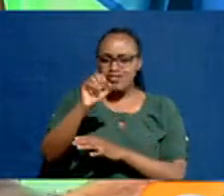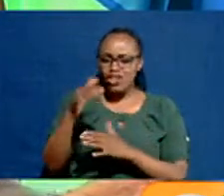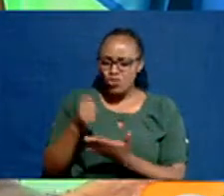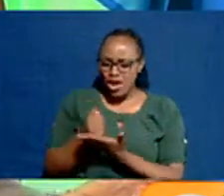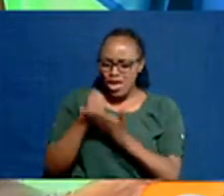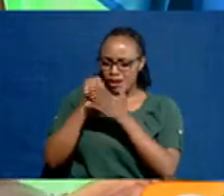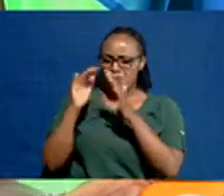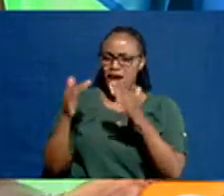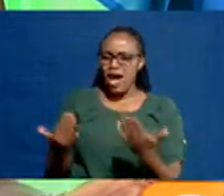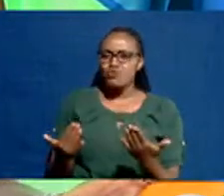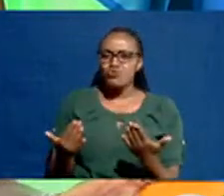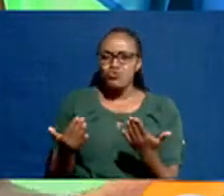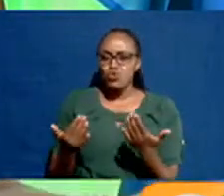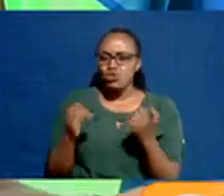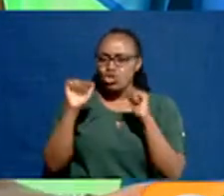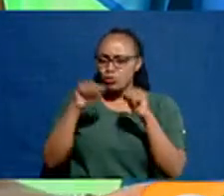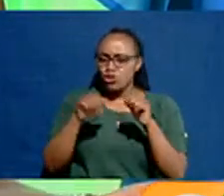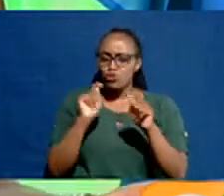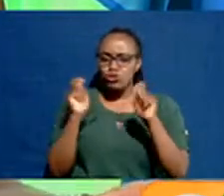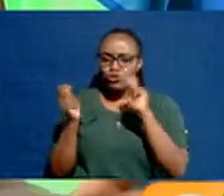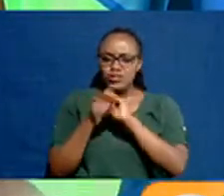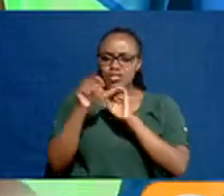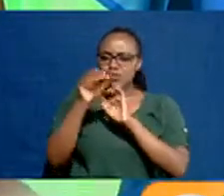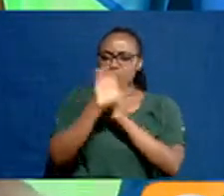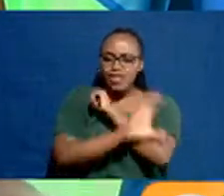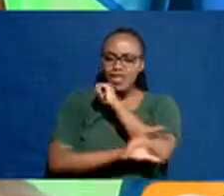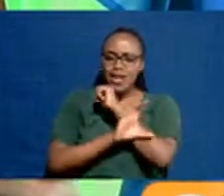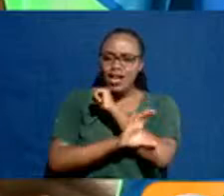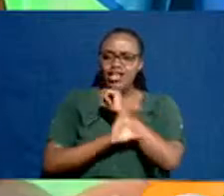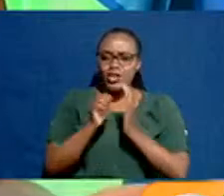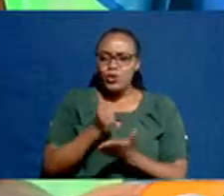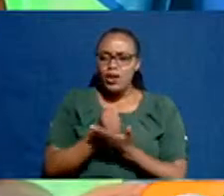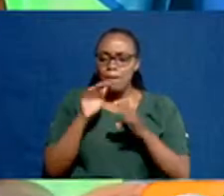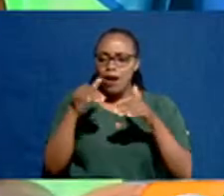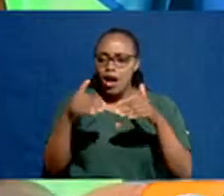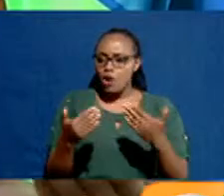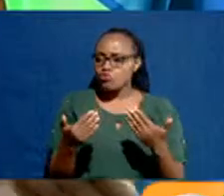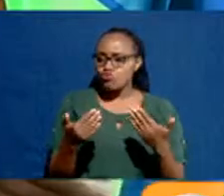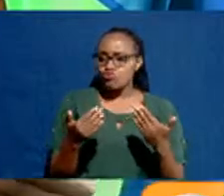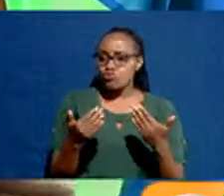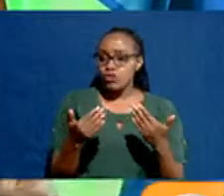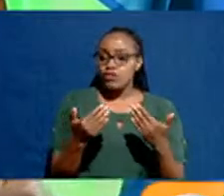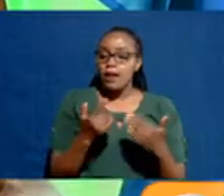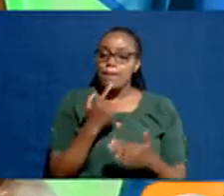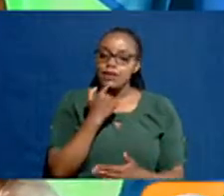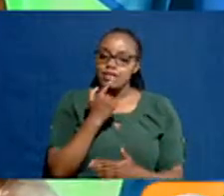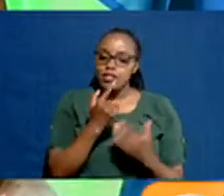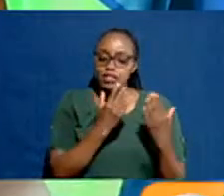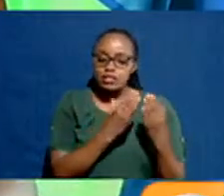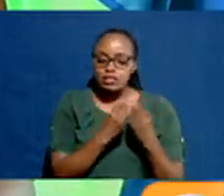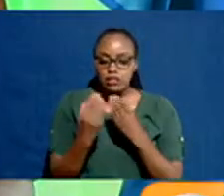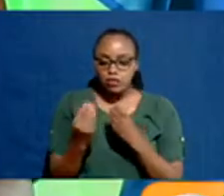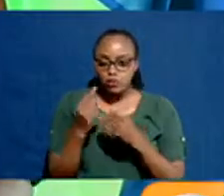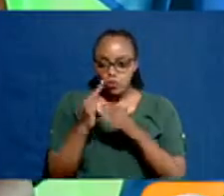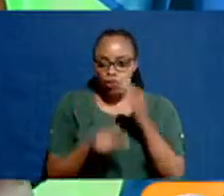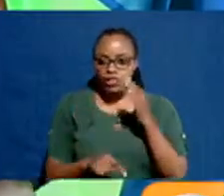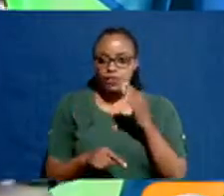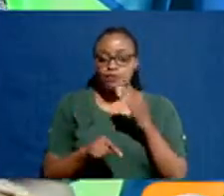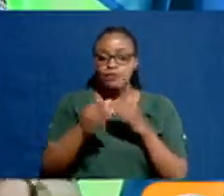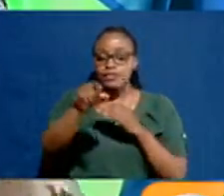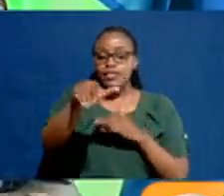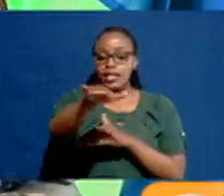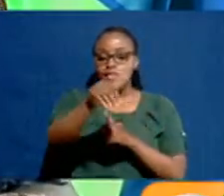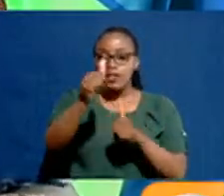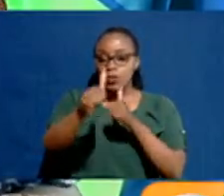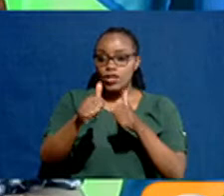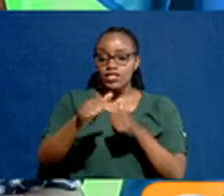him to transform the country? How can you help him govern? What I'm saying is, even in those areas where